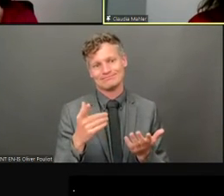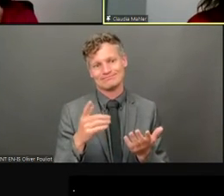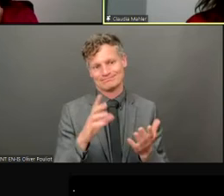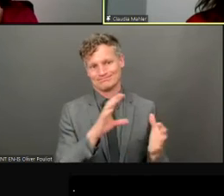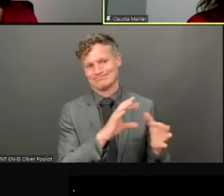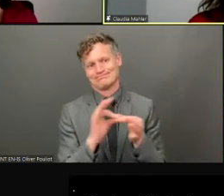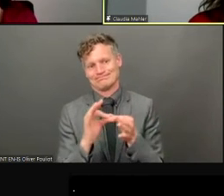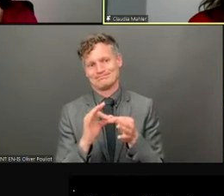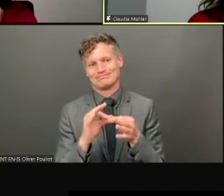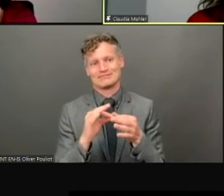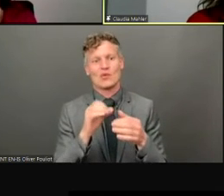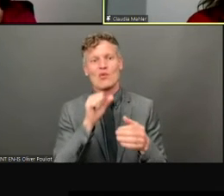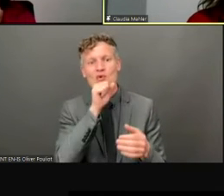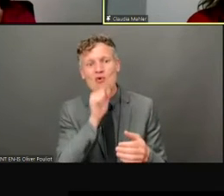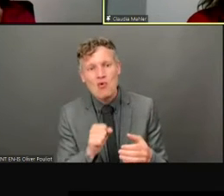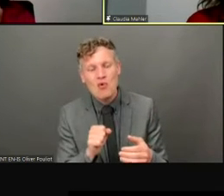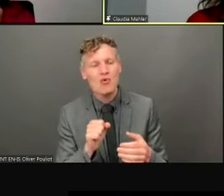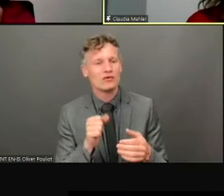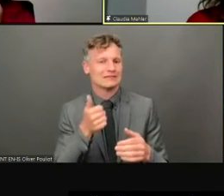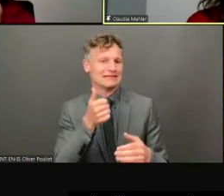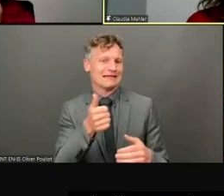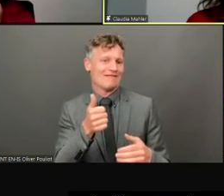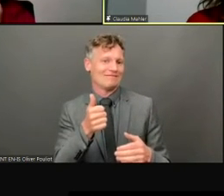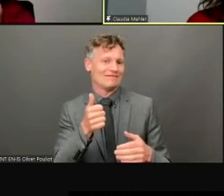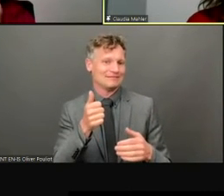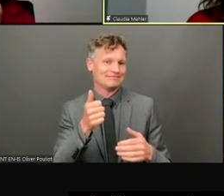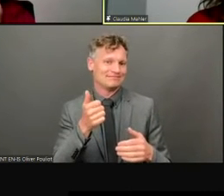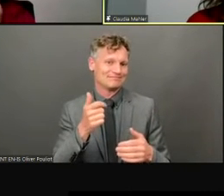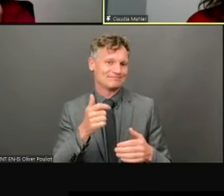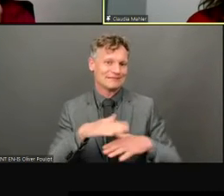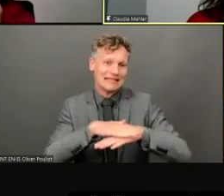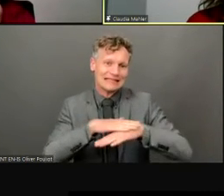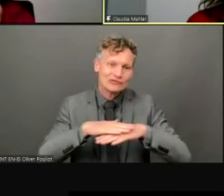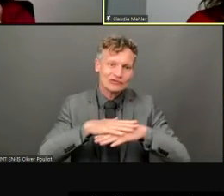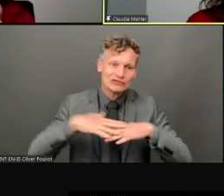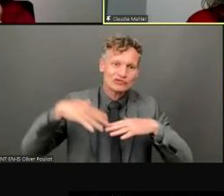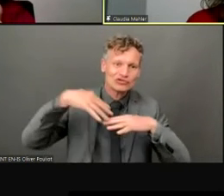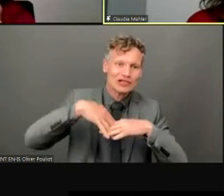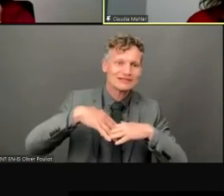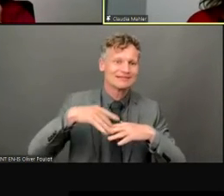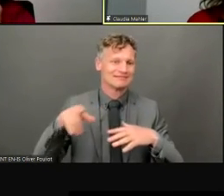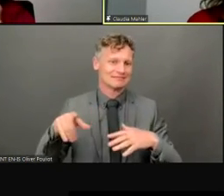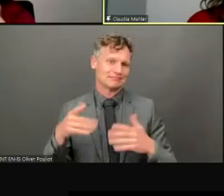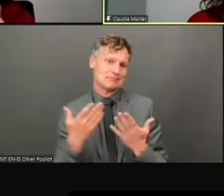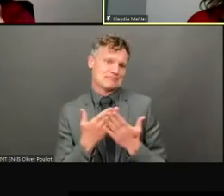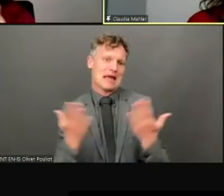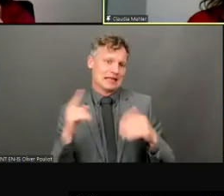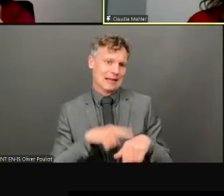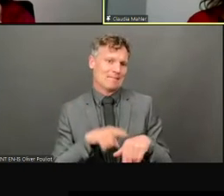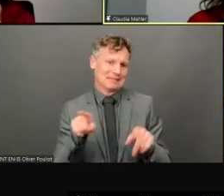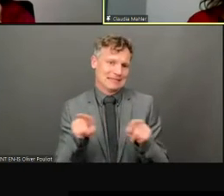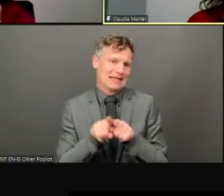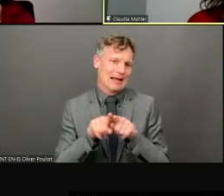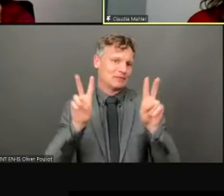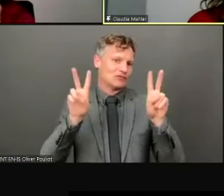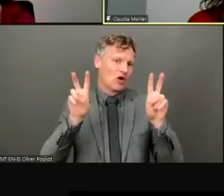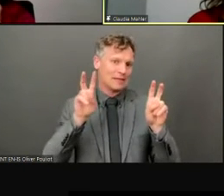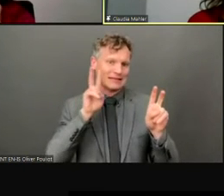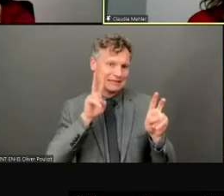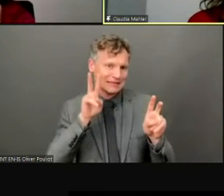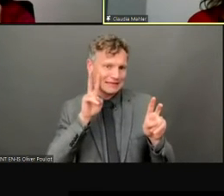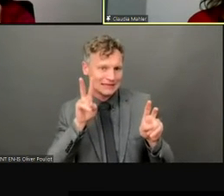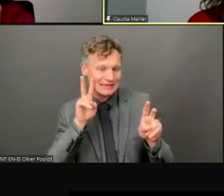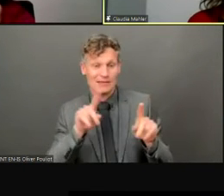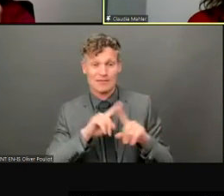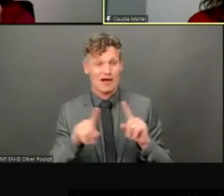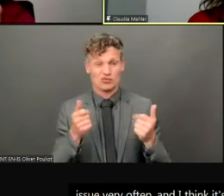indigenous older persons. I know you raise this issue very often, and I think it's very helpful to get all the examples